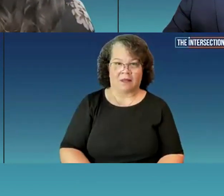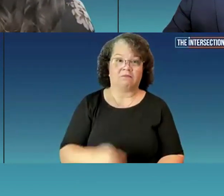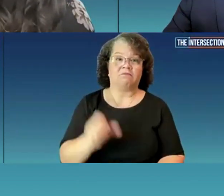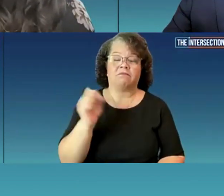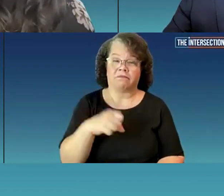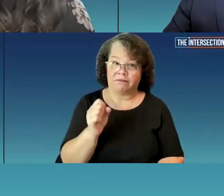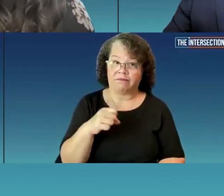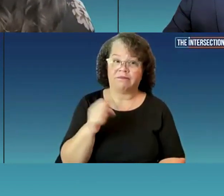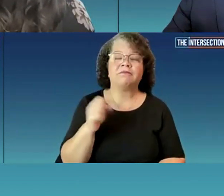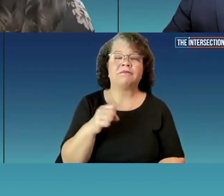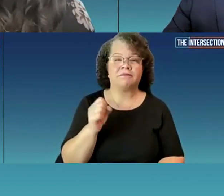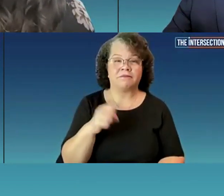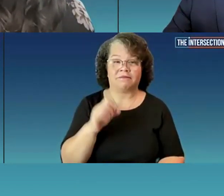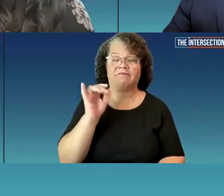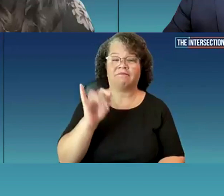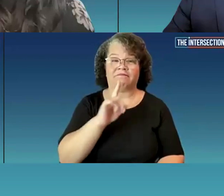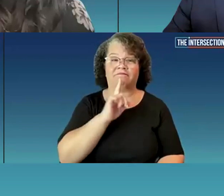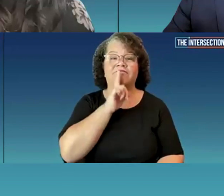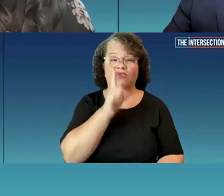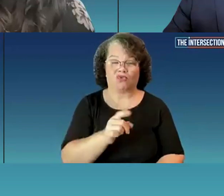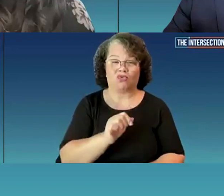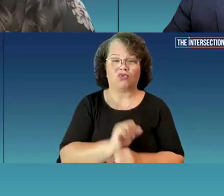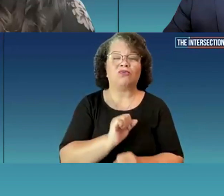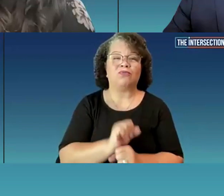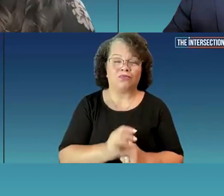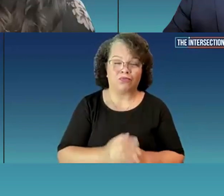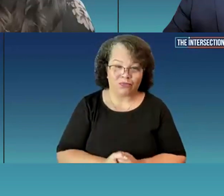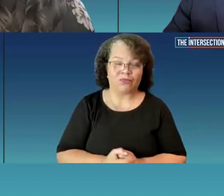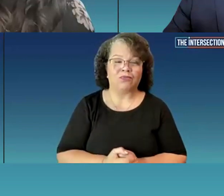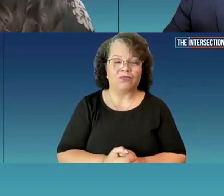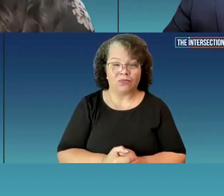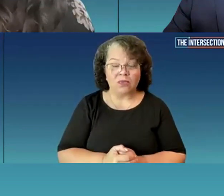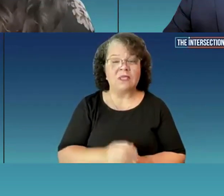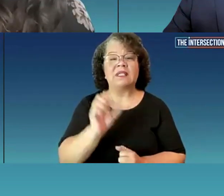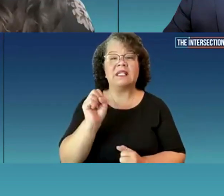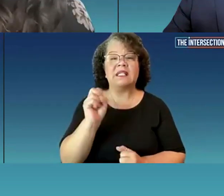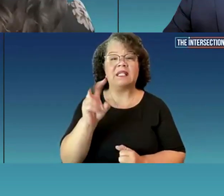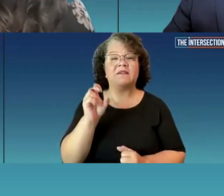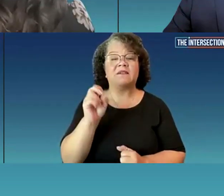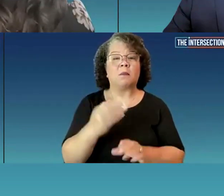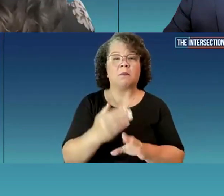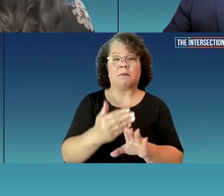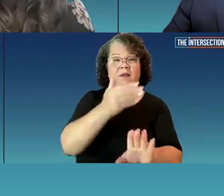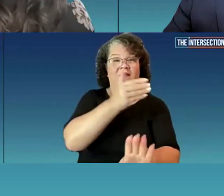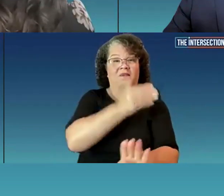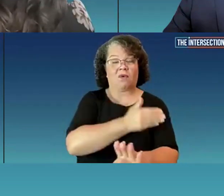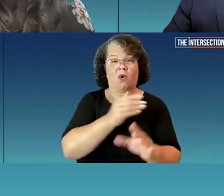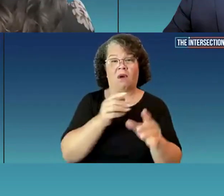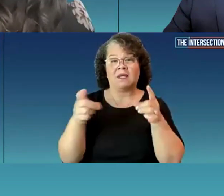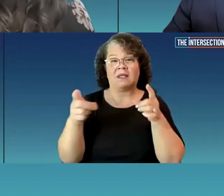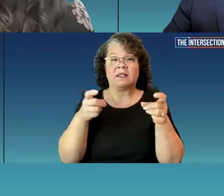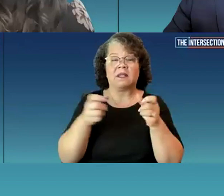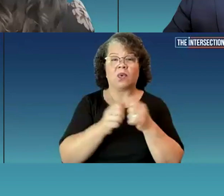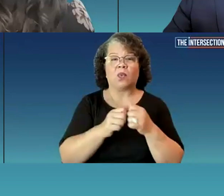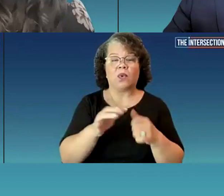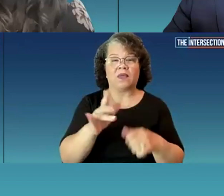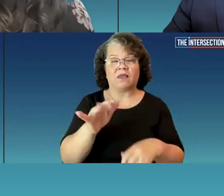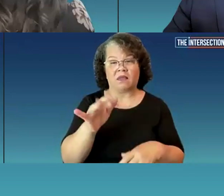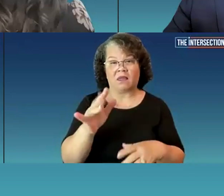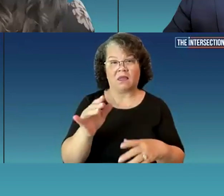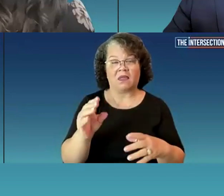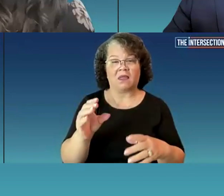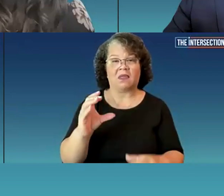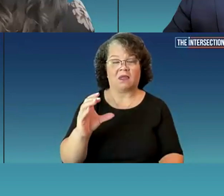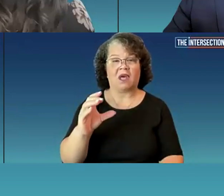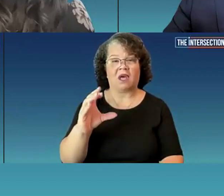that's all true. And so even before dealing with the cure and